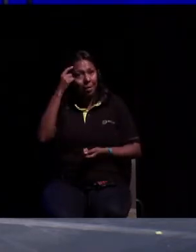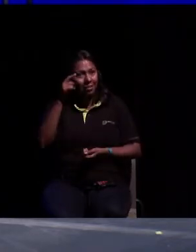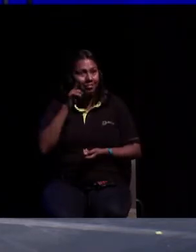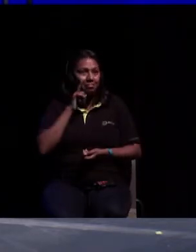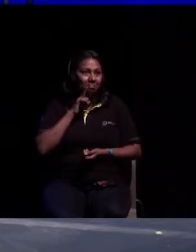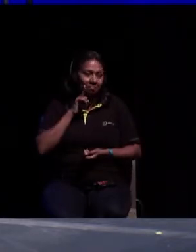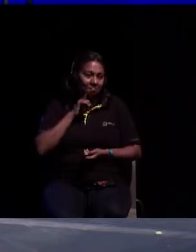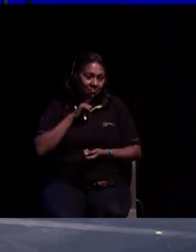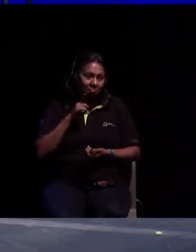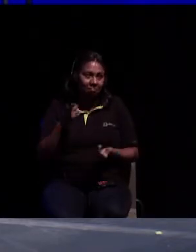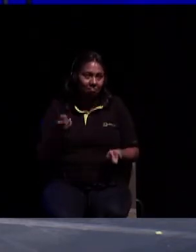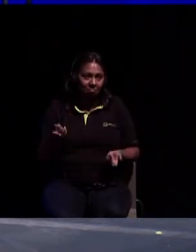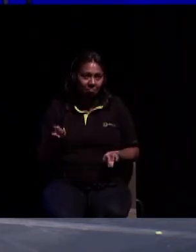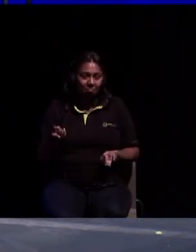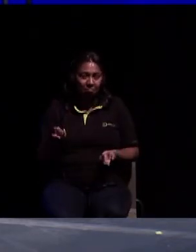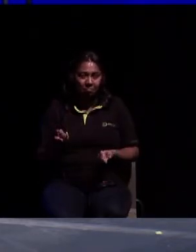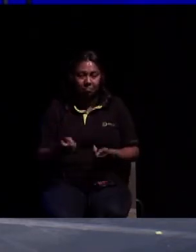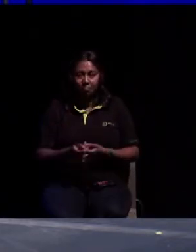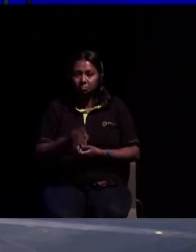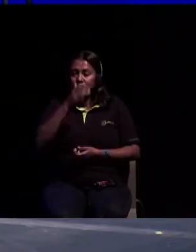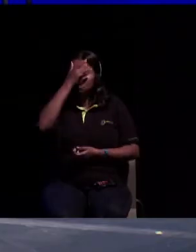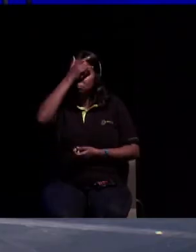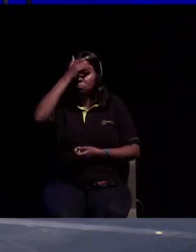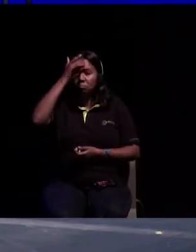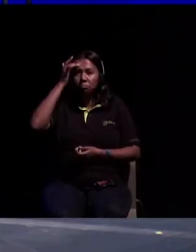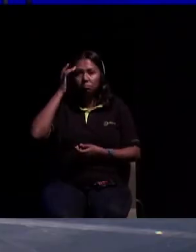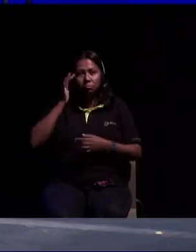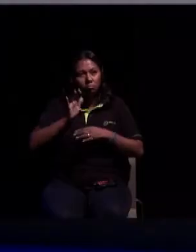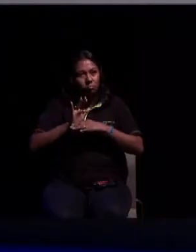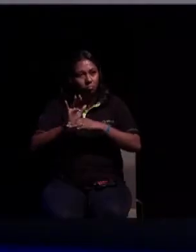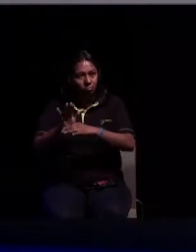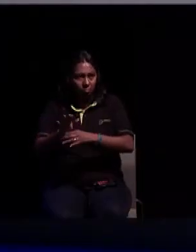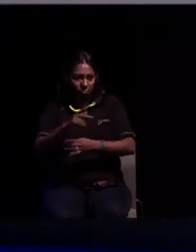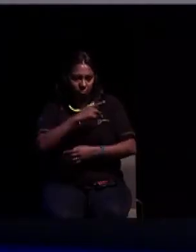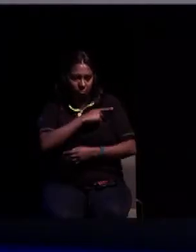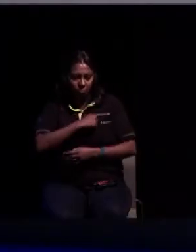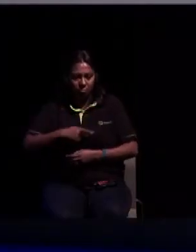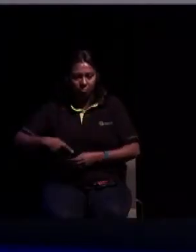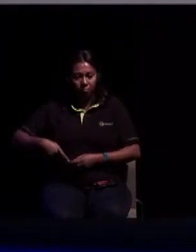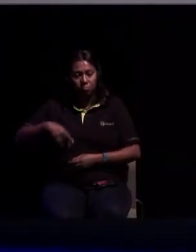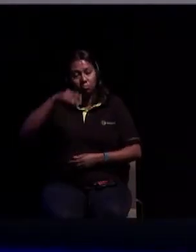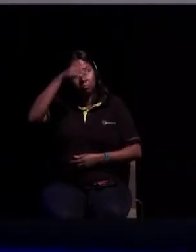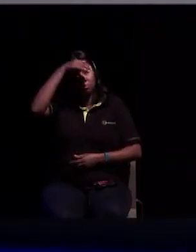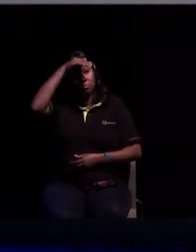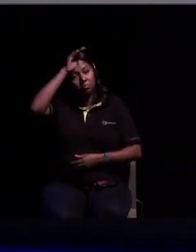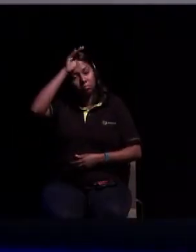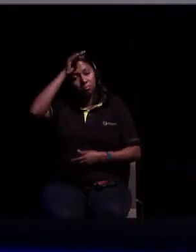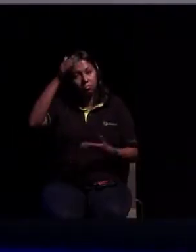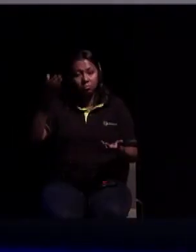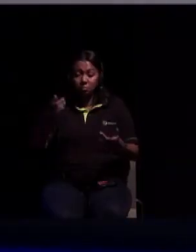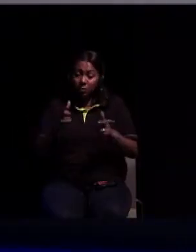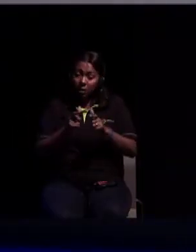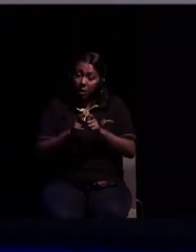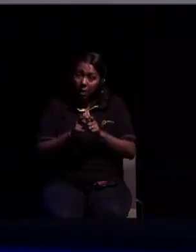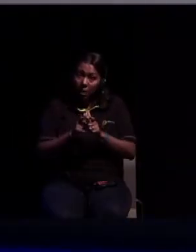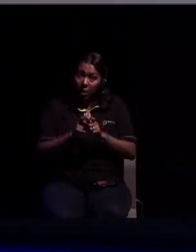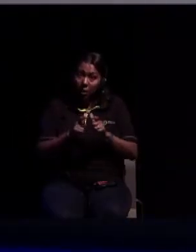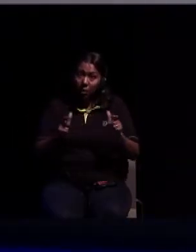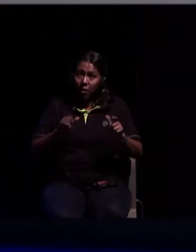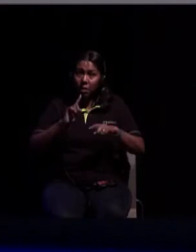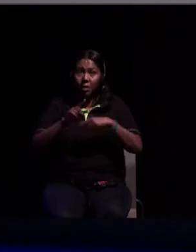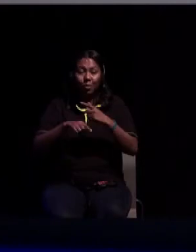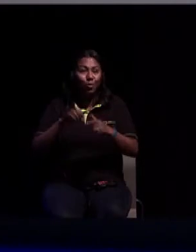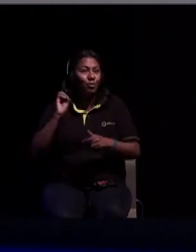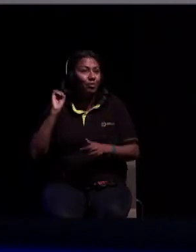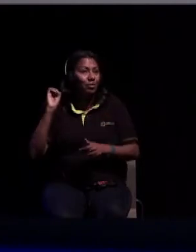look at the people who support Trump, most of them wouldn't have passports and most of them wouldn't have traveled. So their view of the world is very